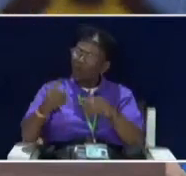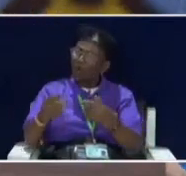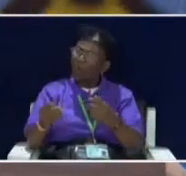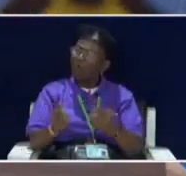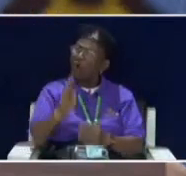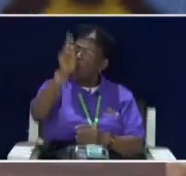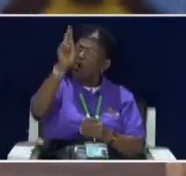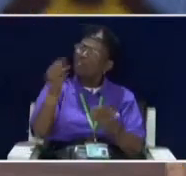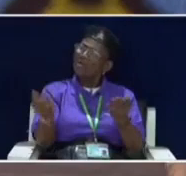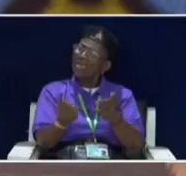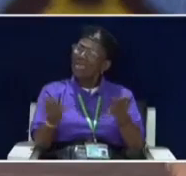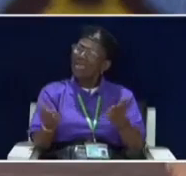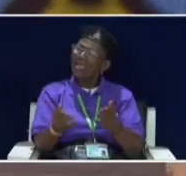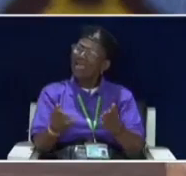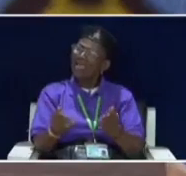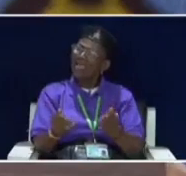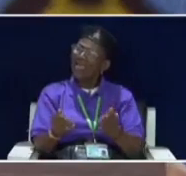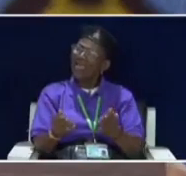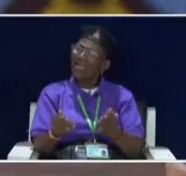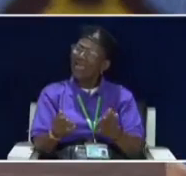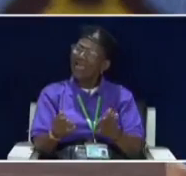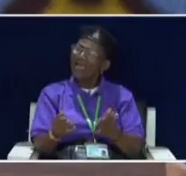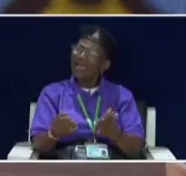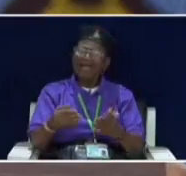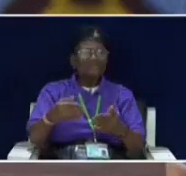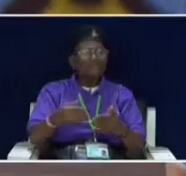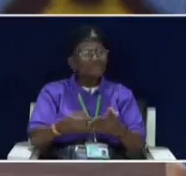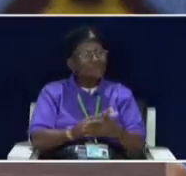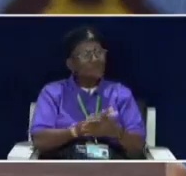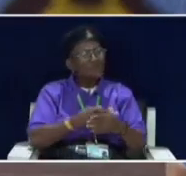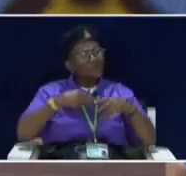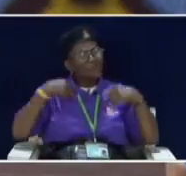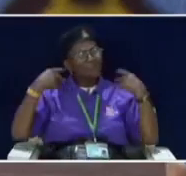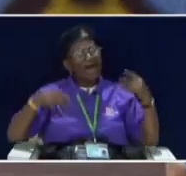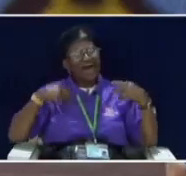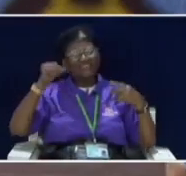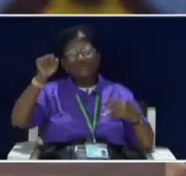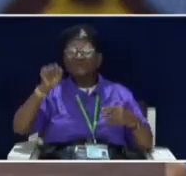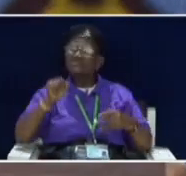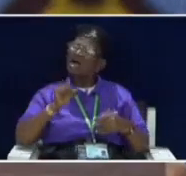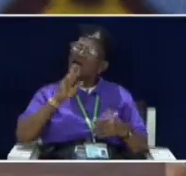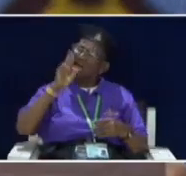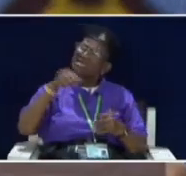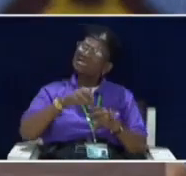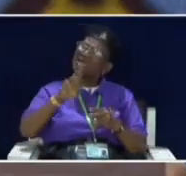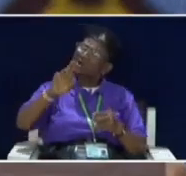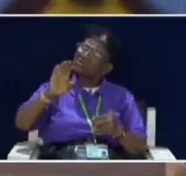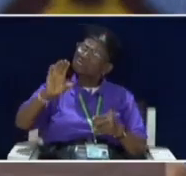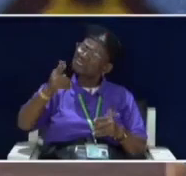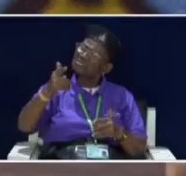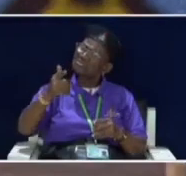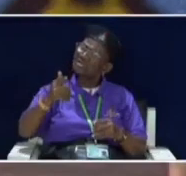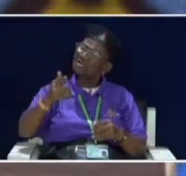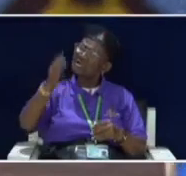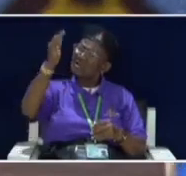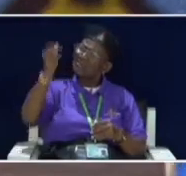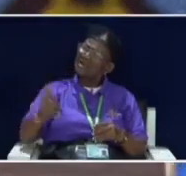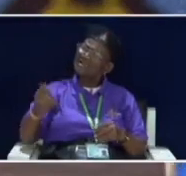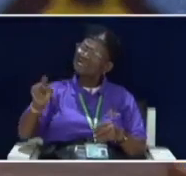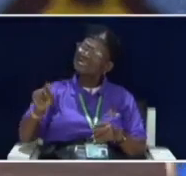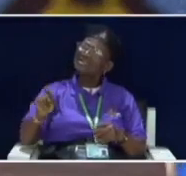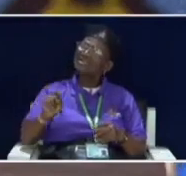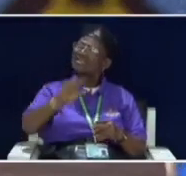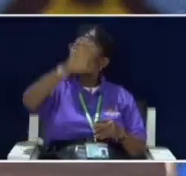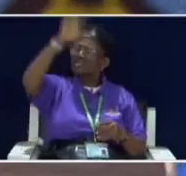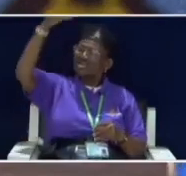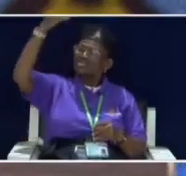There's at least 1,000+ youth pastors in RCCG, and by the grace of God and the support and